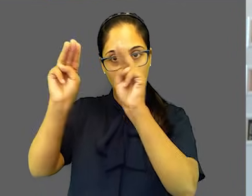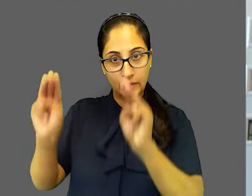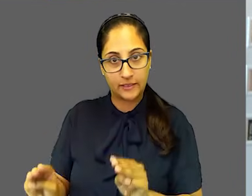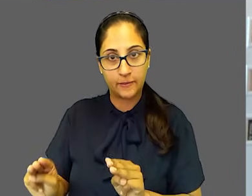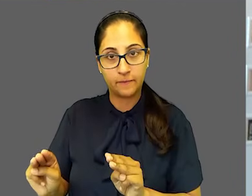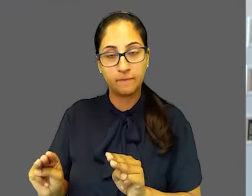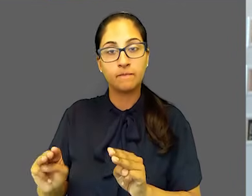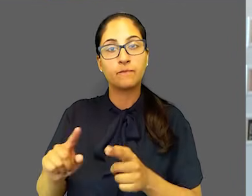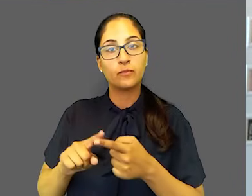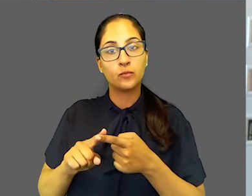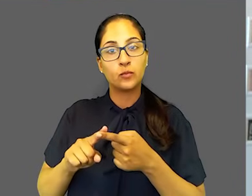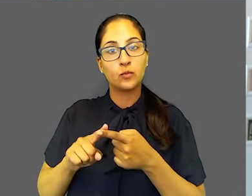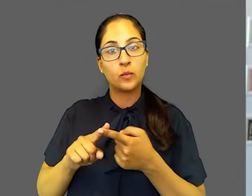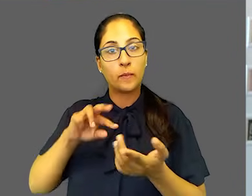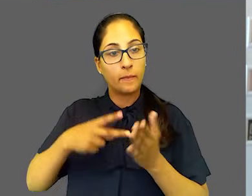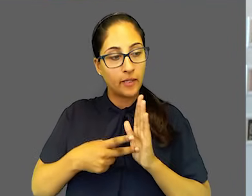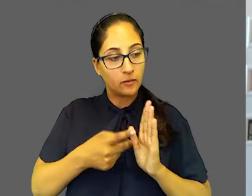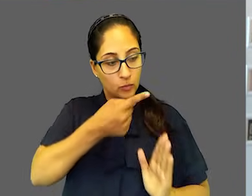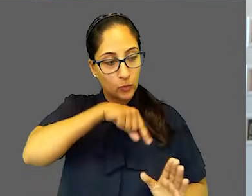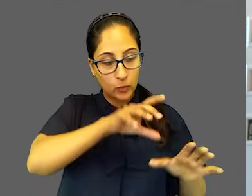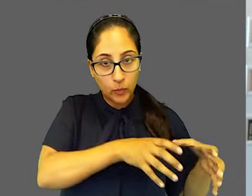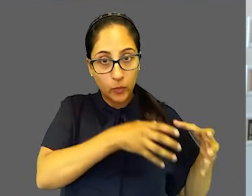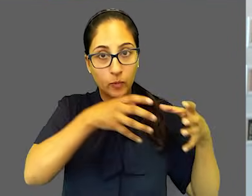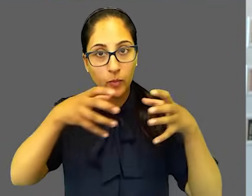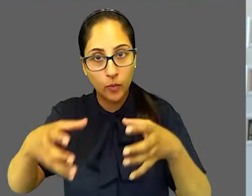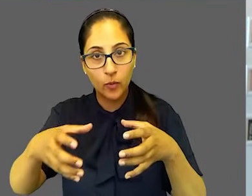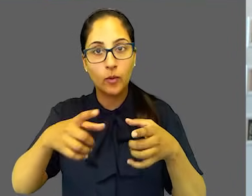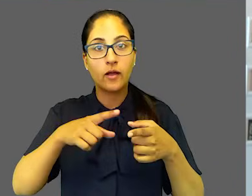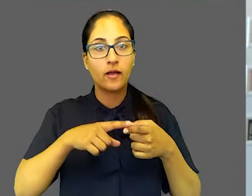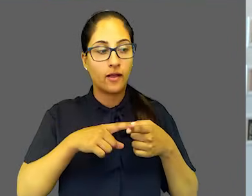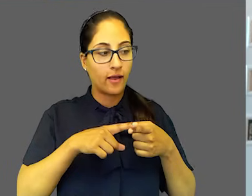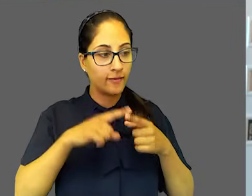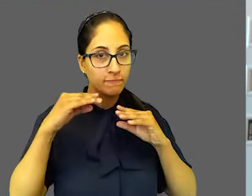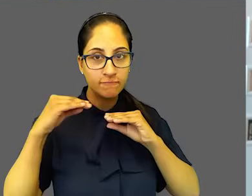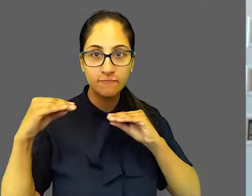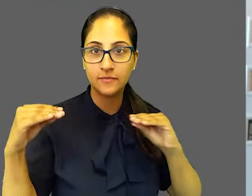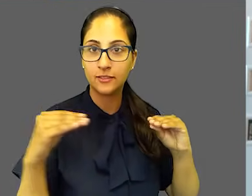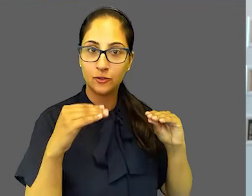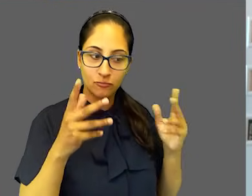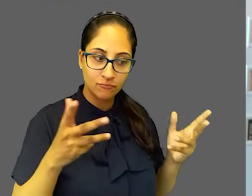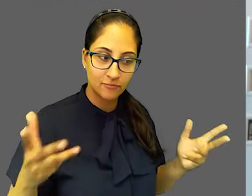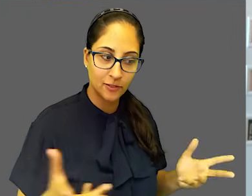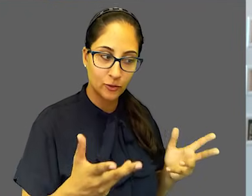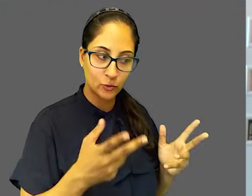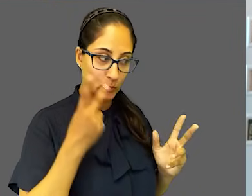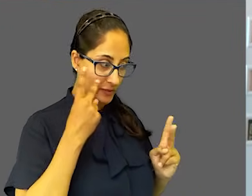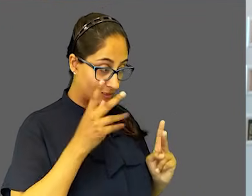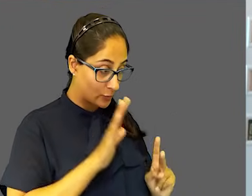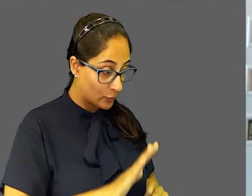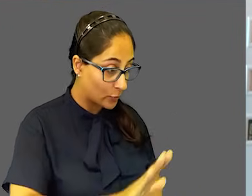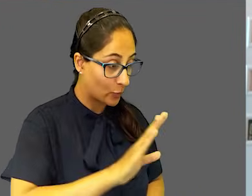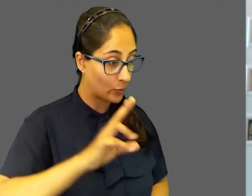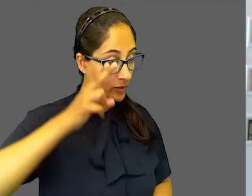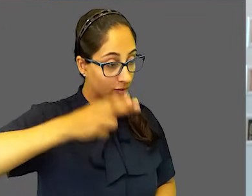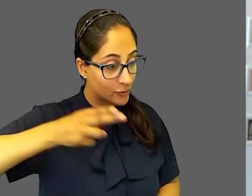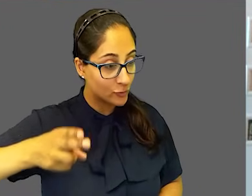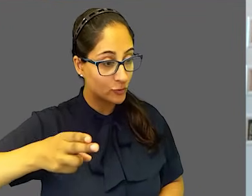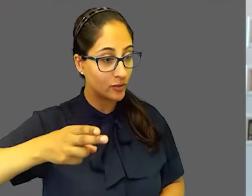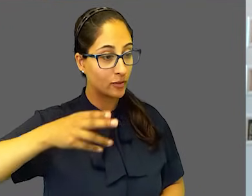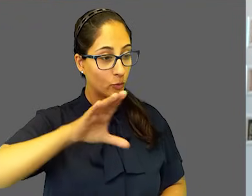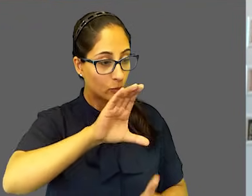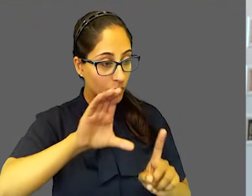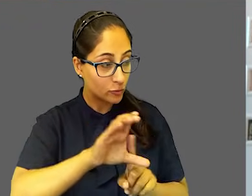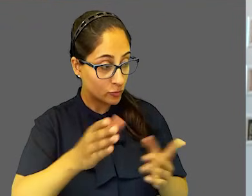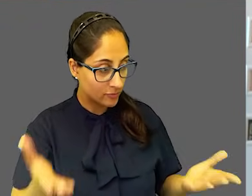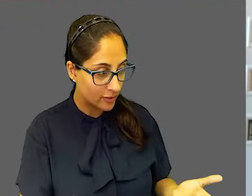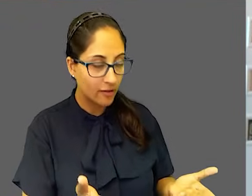though this space is their space and that they can find a sense of belonging there, and then they can translate that